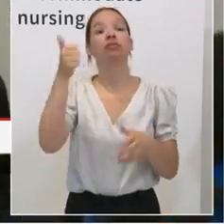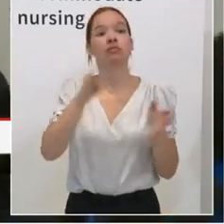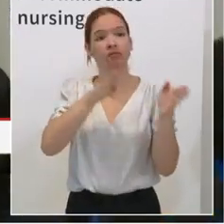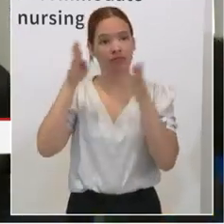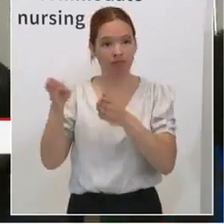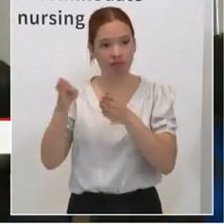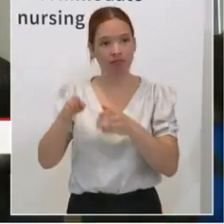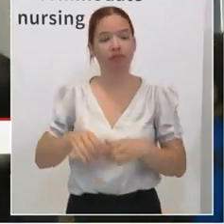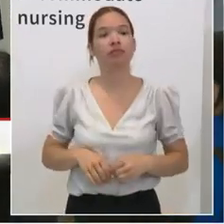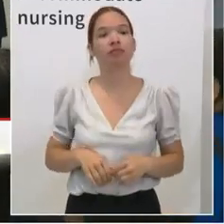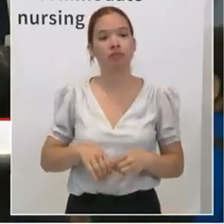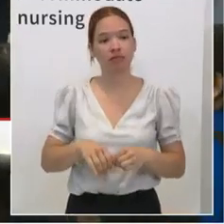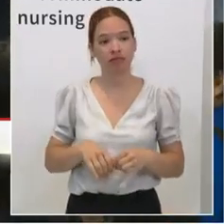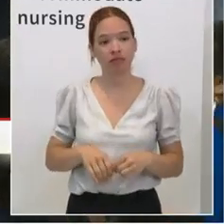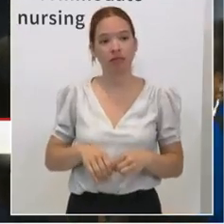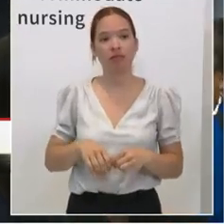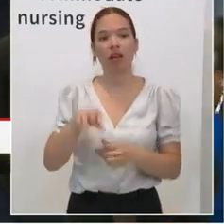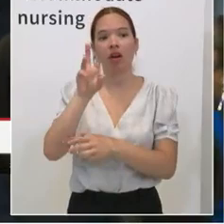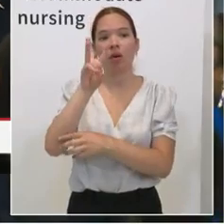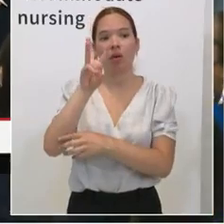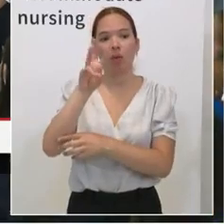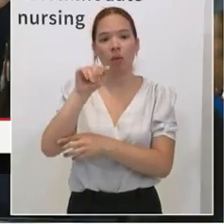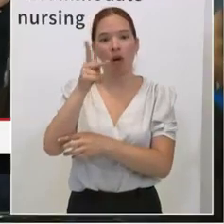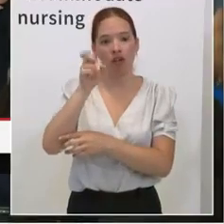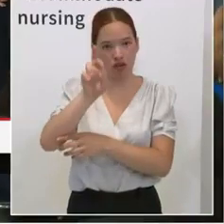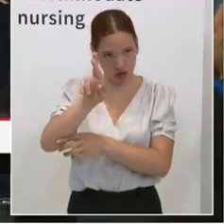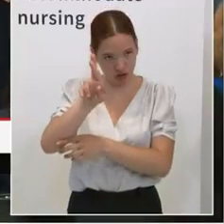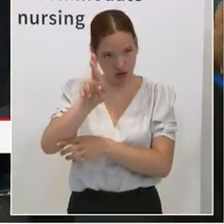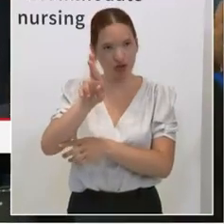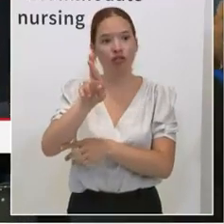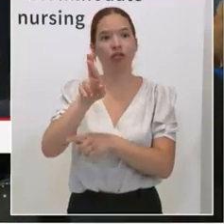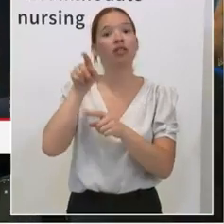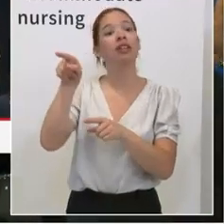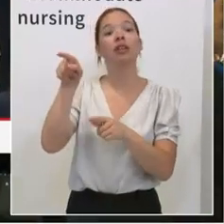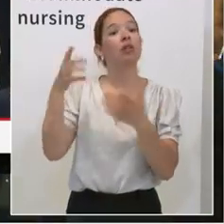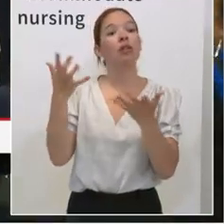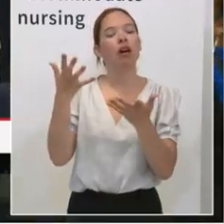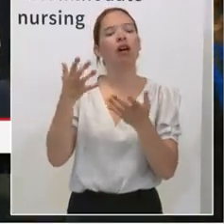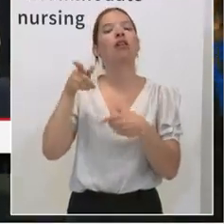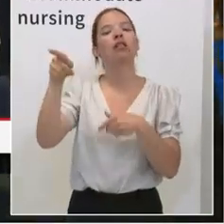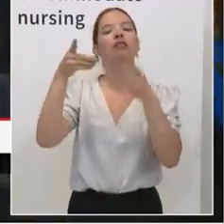Steve Walker, the Director of the Mayor's Office on Talent and Appointments.